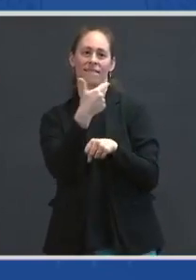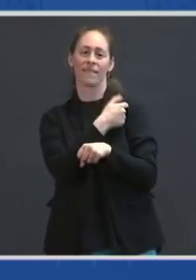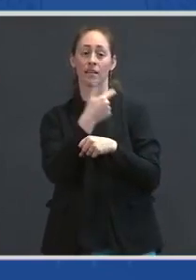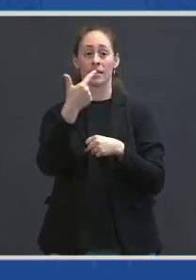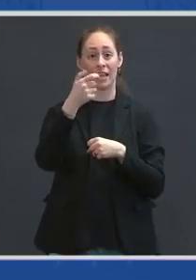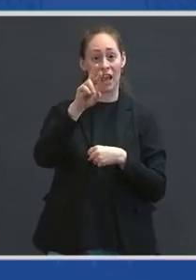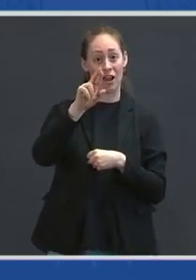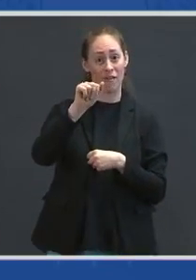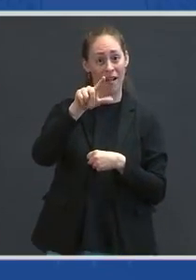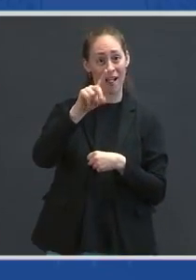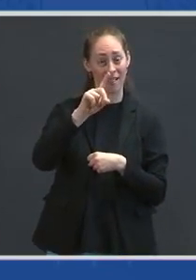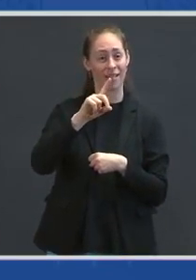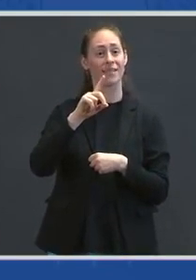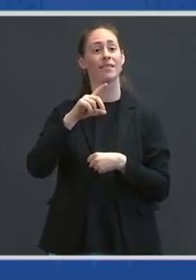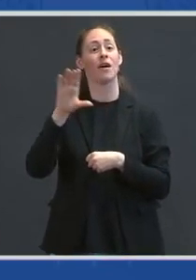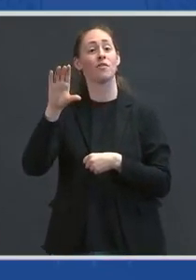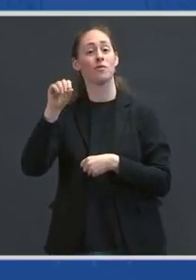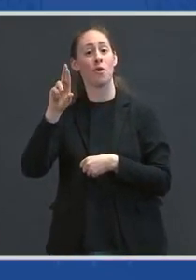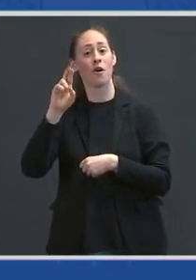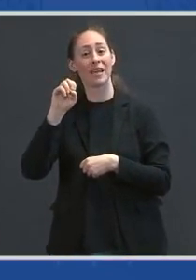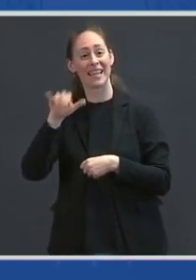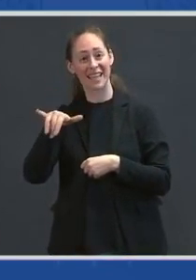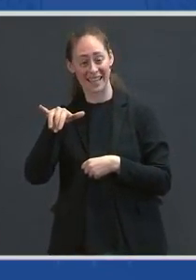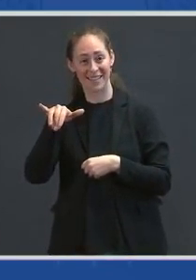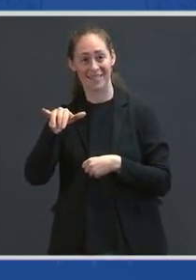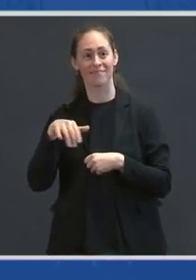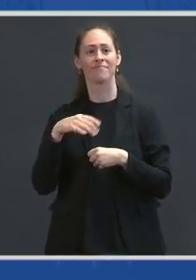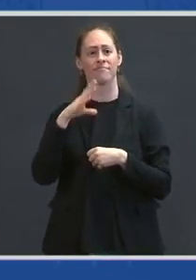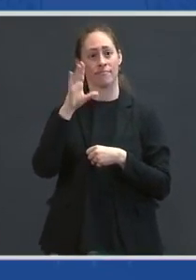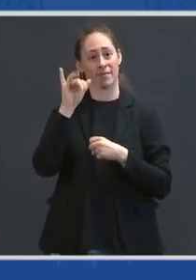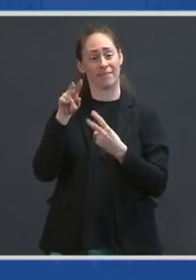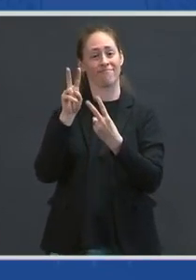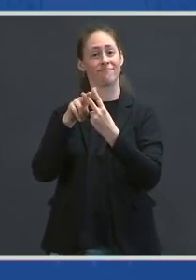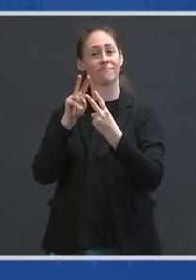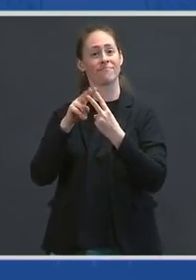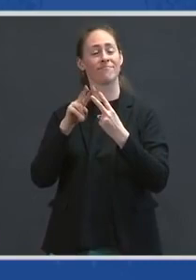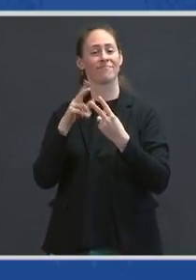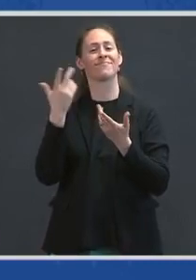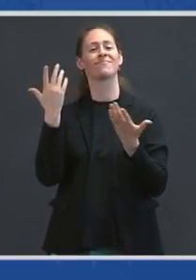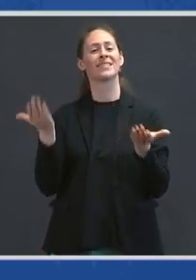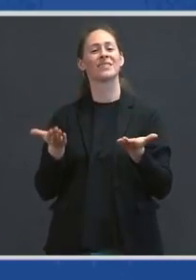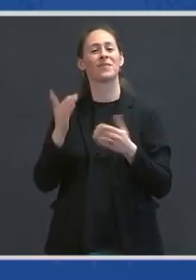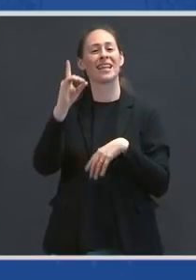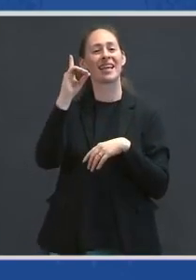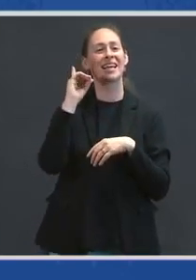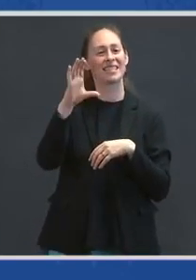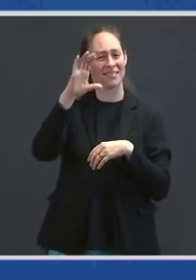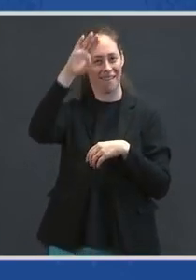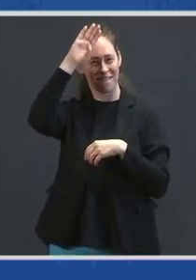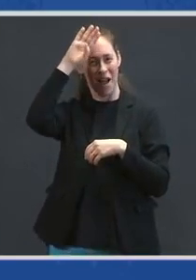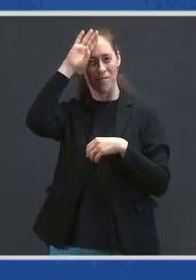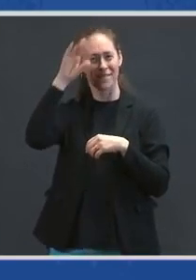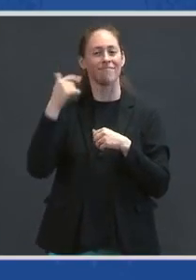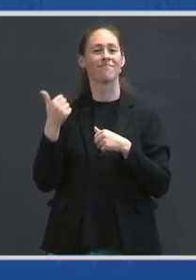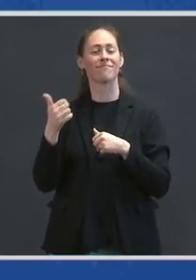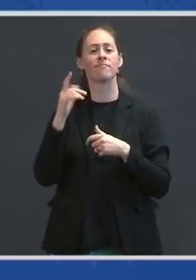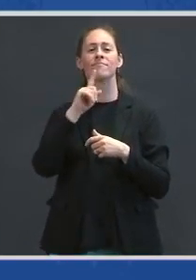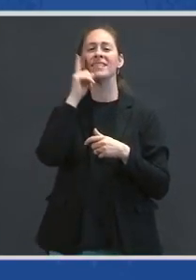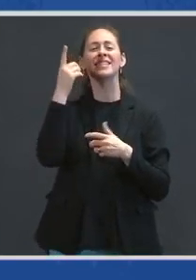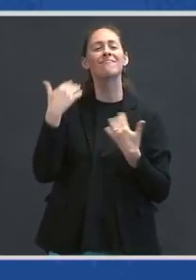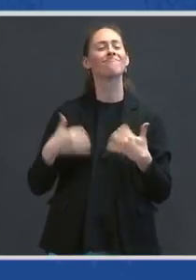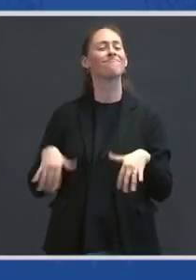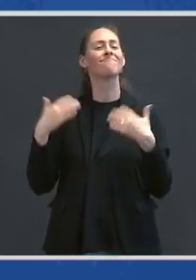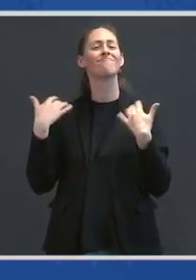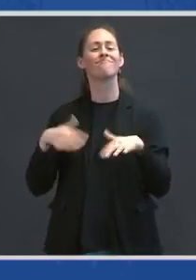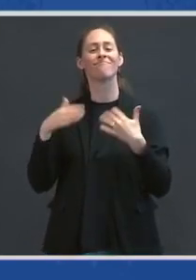Corey Hamilton, both D.C. firefighters. I said to Corey that, that old expression, God made man,